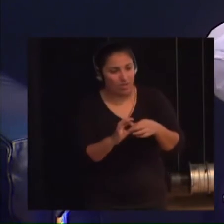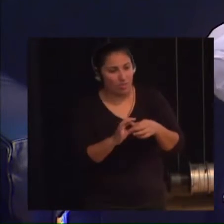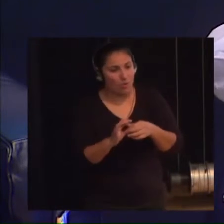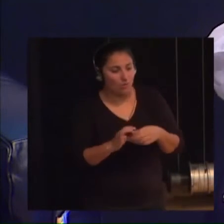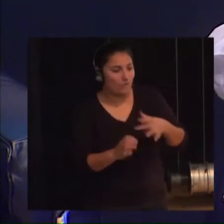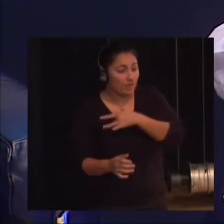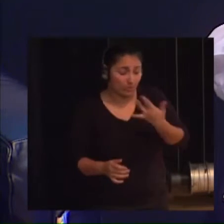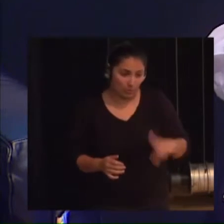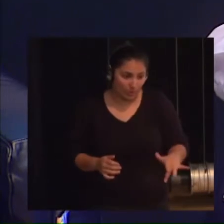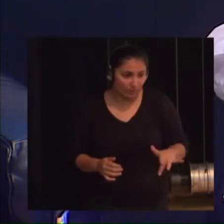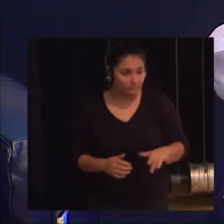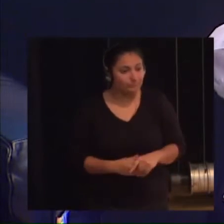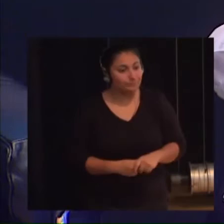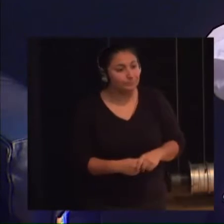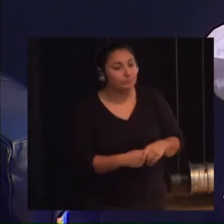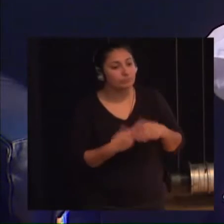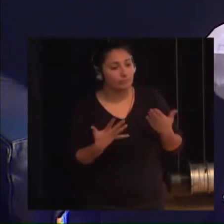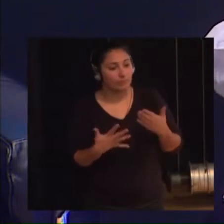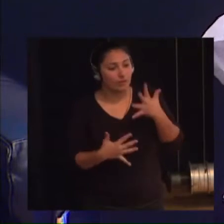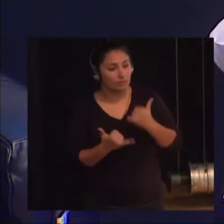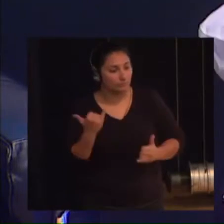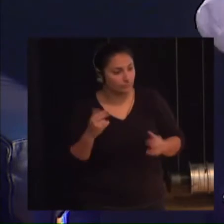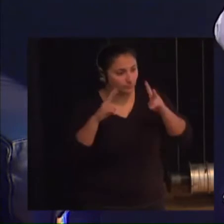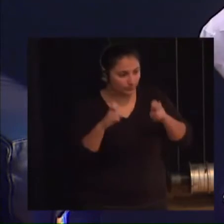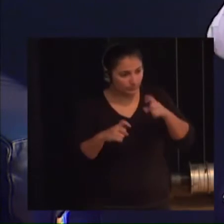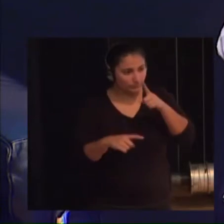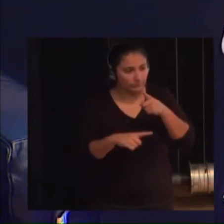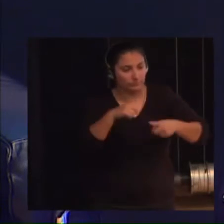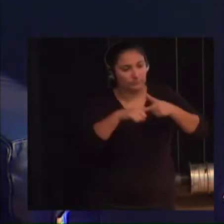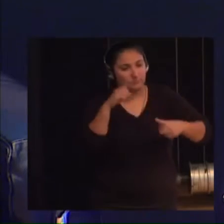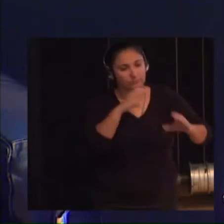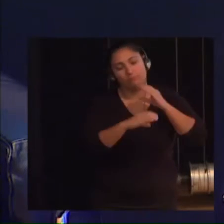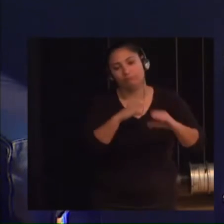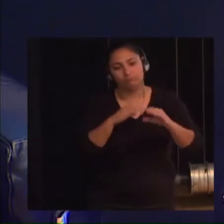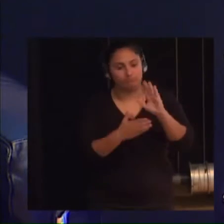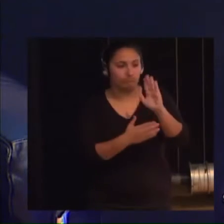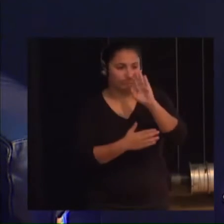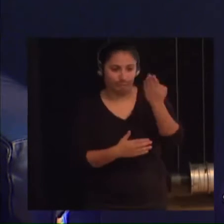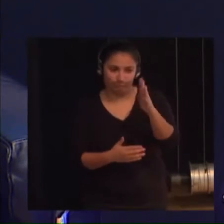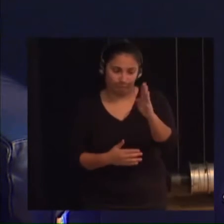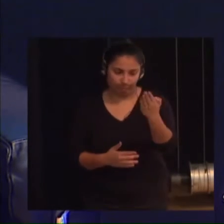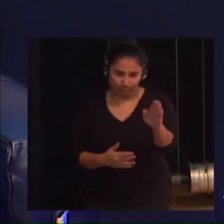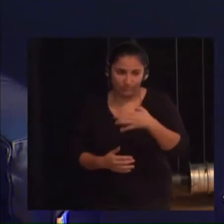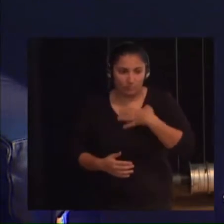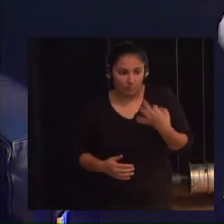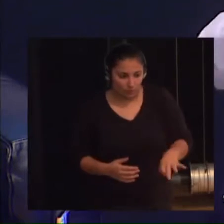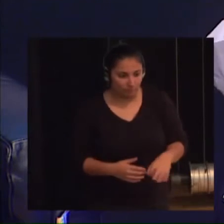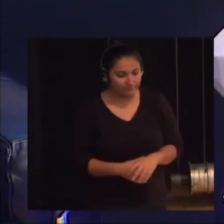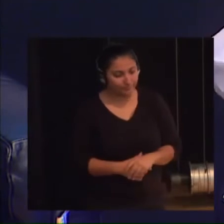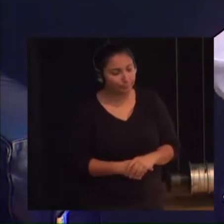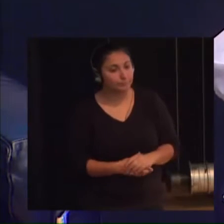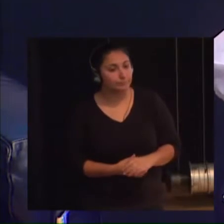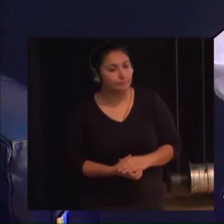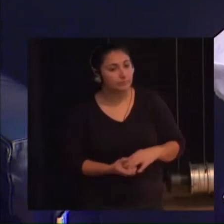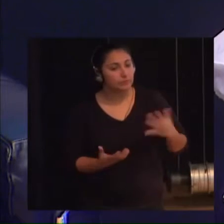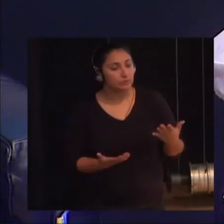to the question about to what extent can foundations trust others and place that trust Absolutely. And be willing to shift that power, which may come back